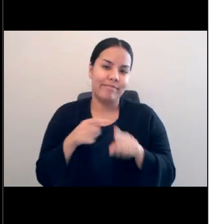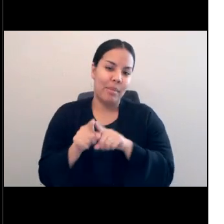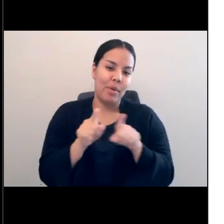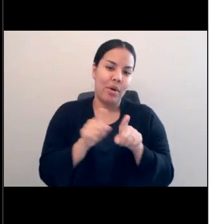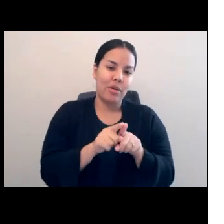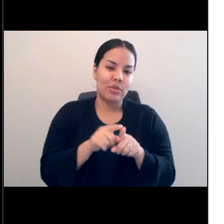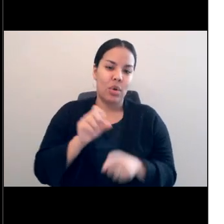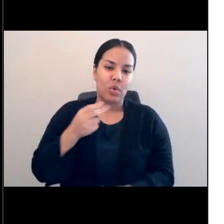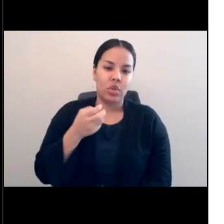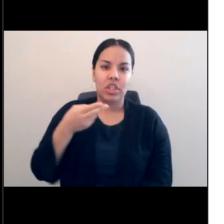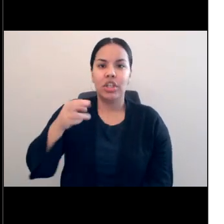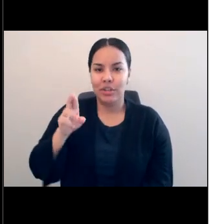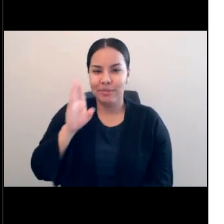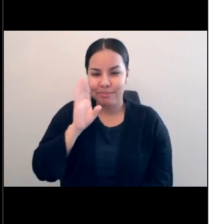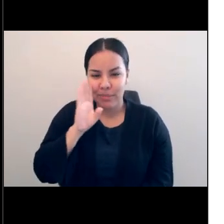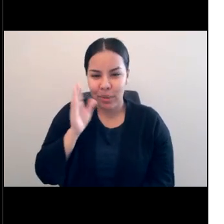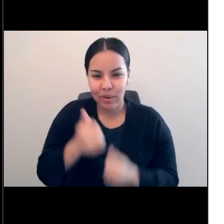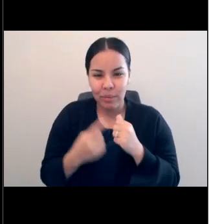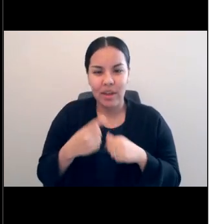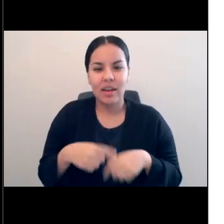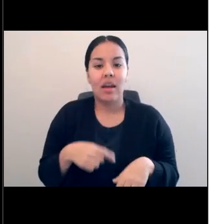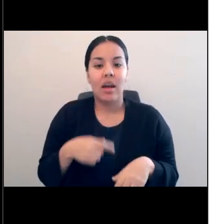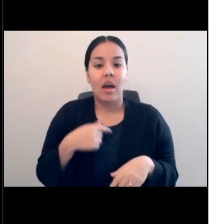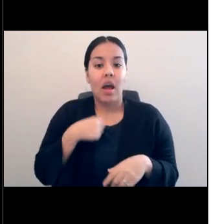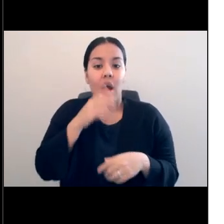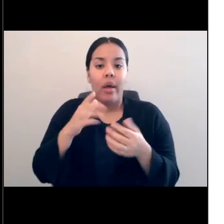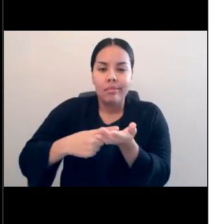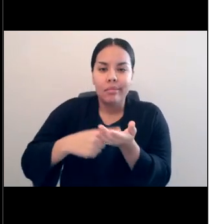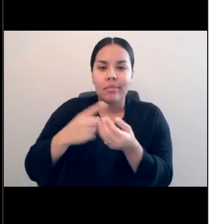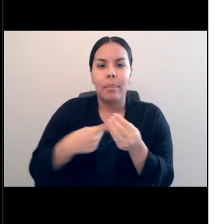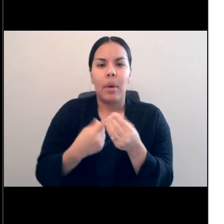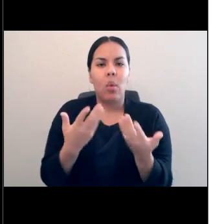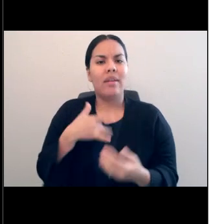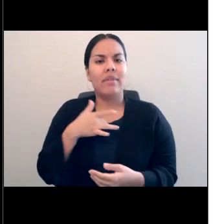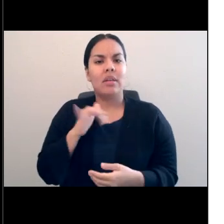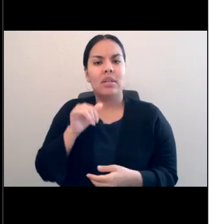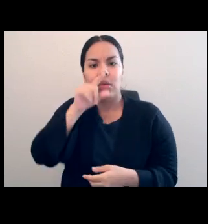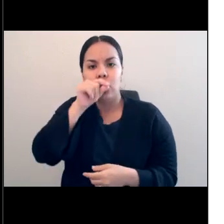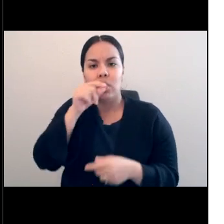about what it's like to tweet for the Vocal Fries.